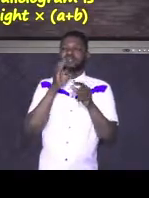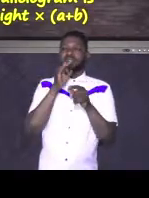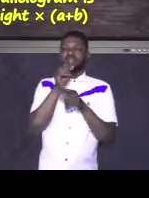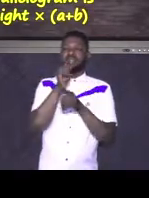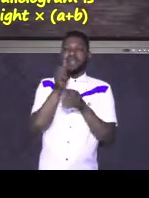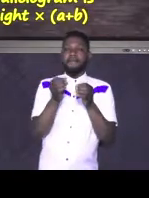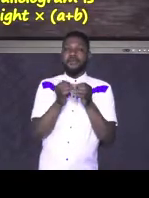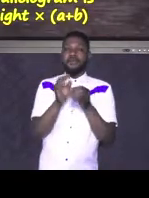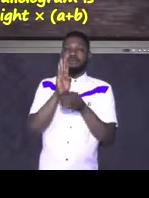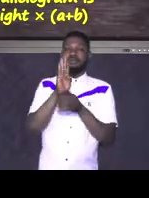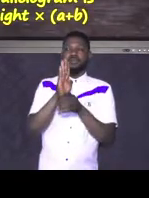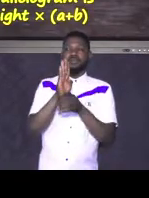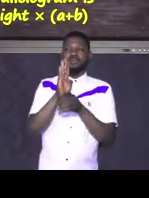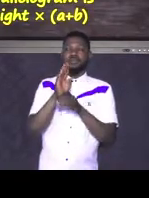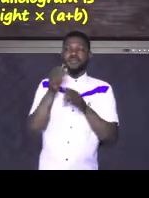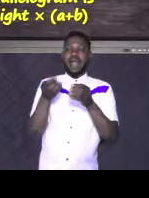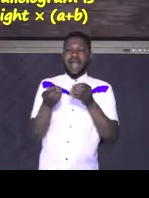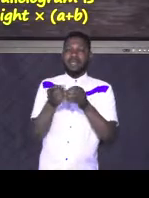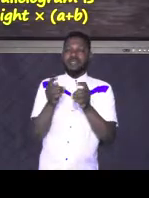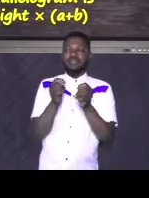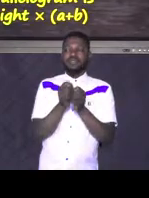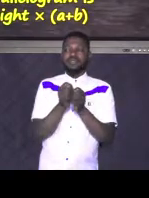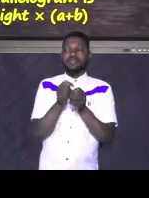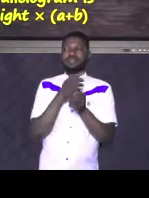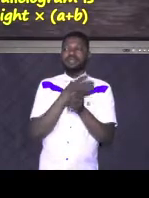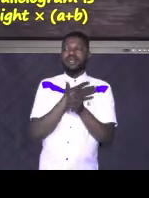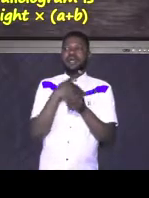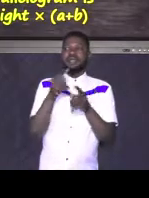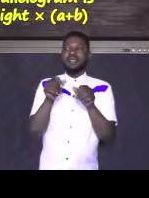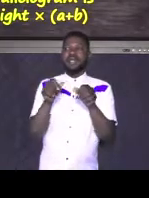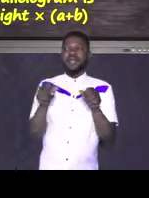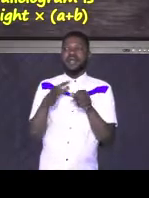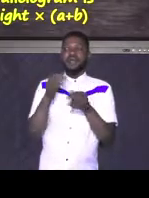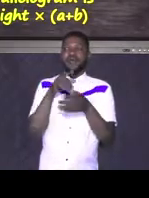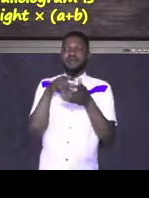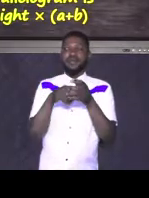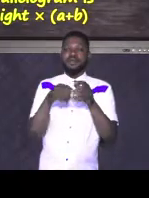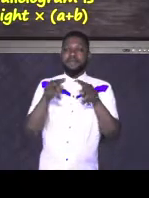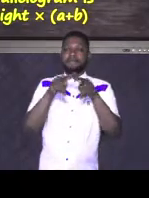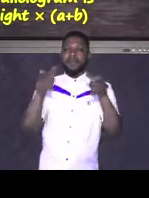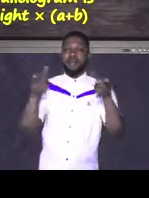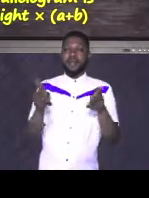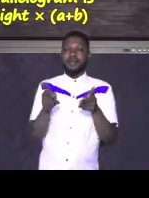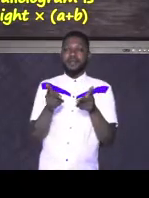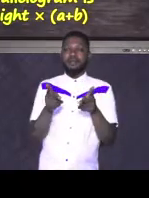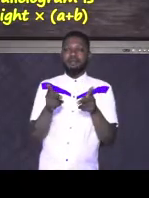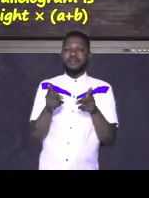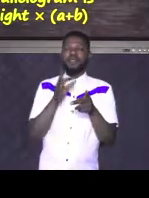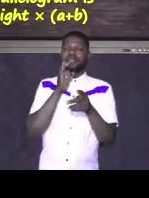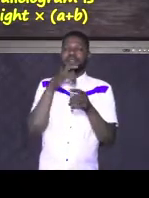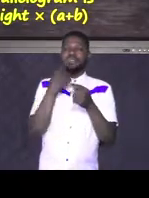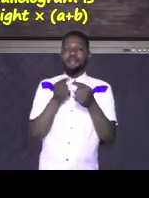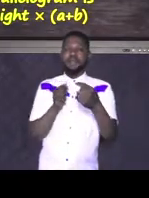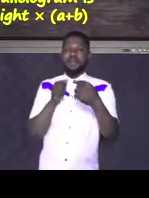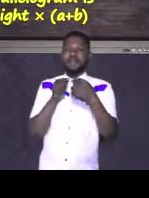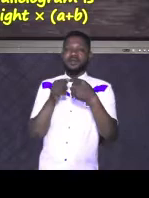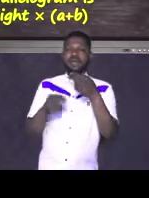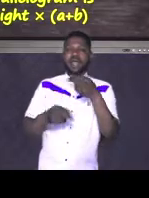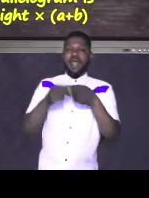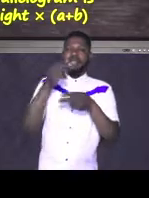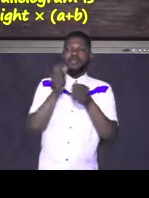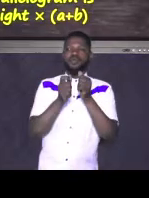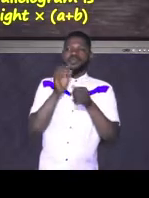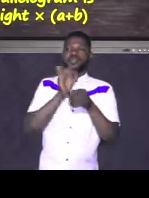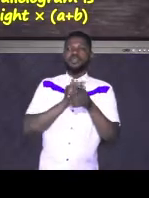this case is A plus B, adding the two together. And so the area of this parallelogram is the